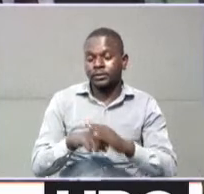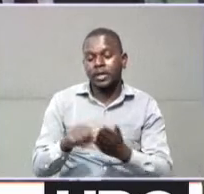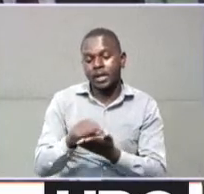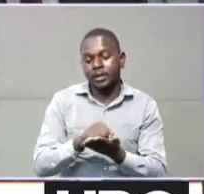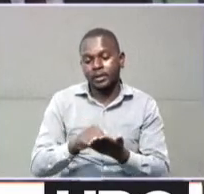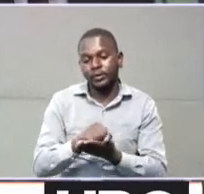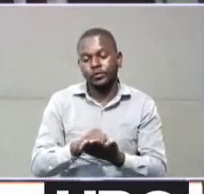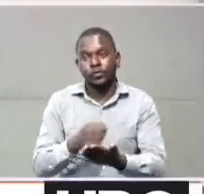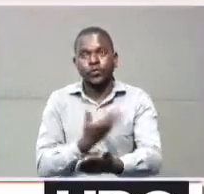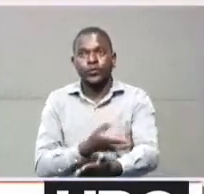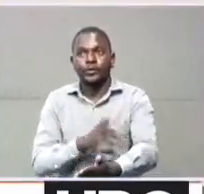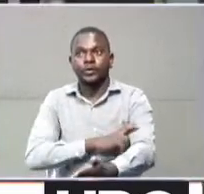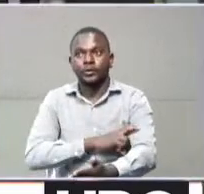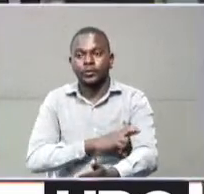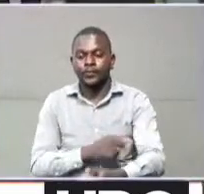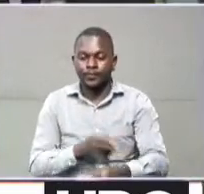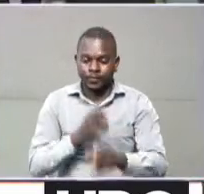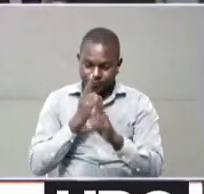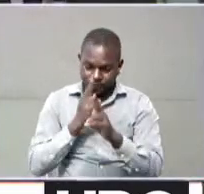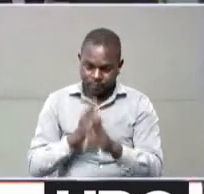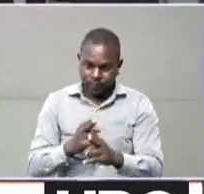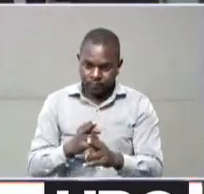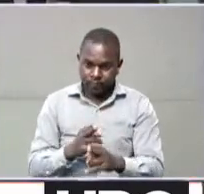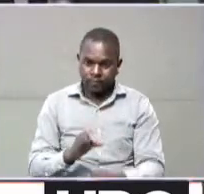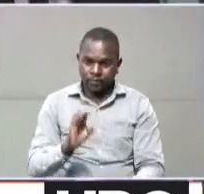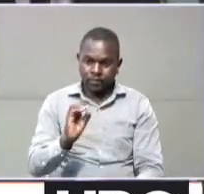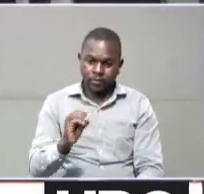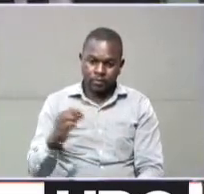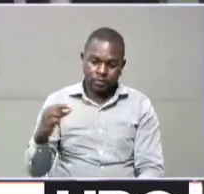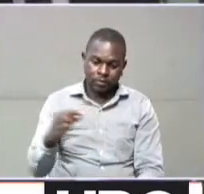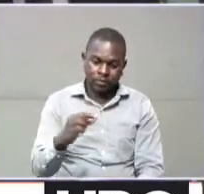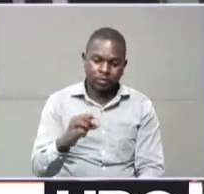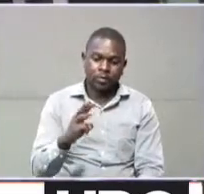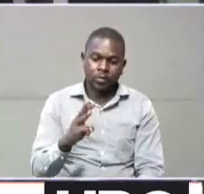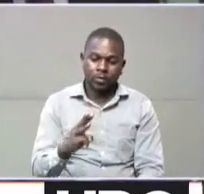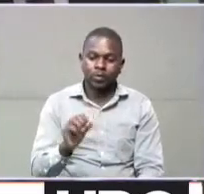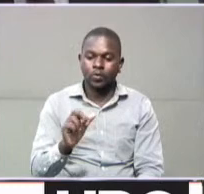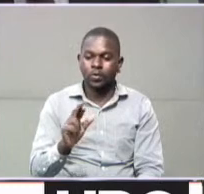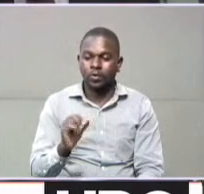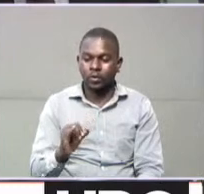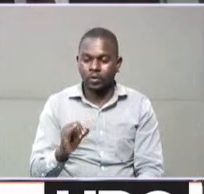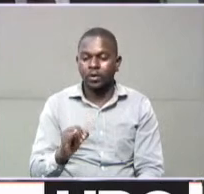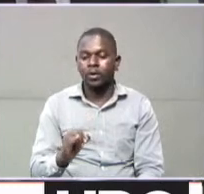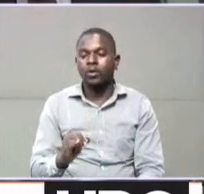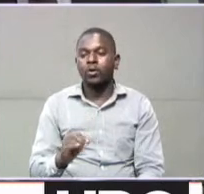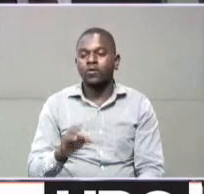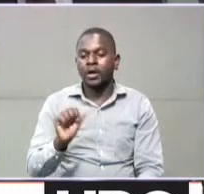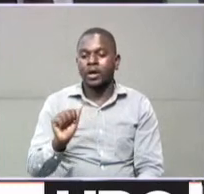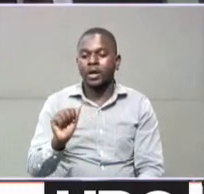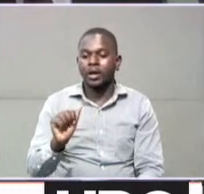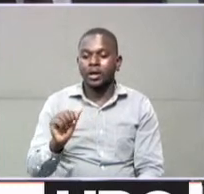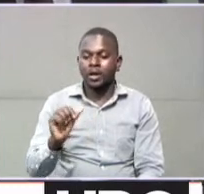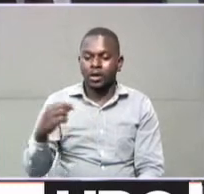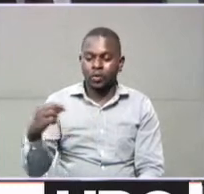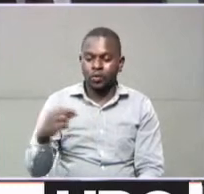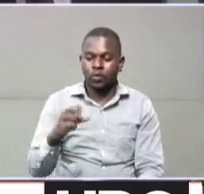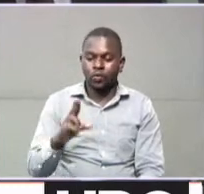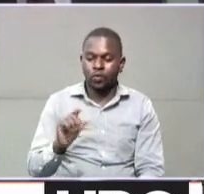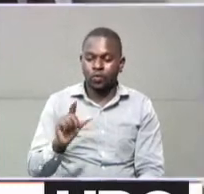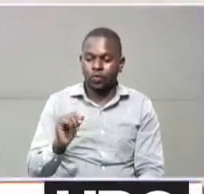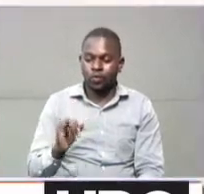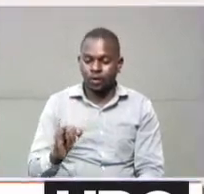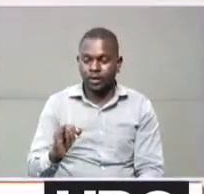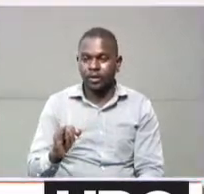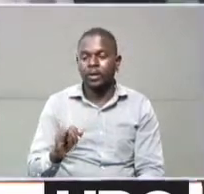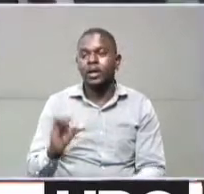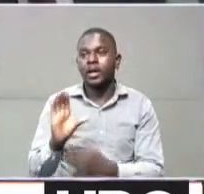resources the honorable polycarp of ugly county independent i beg